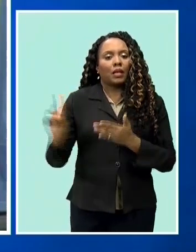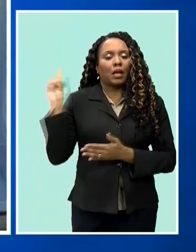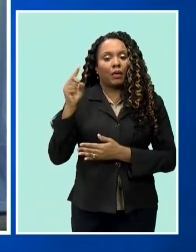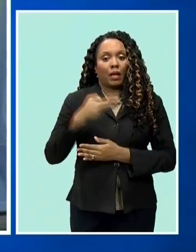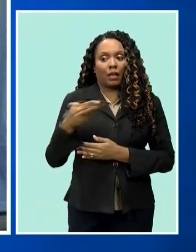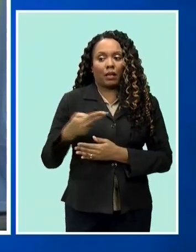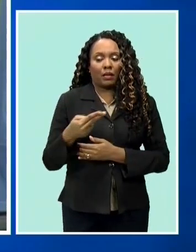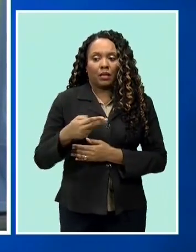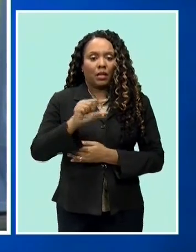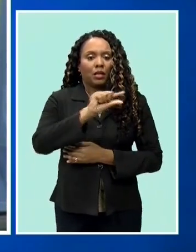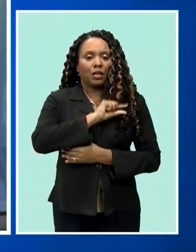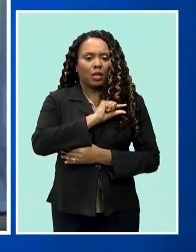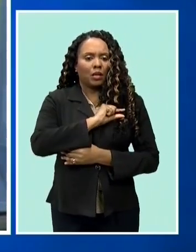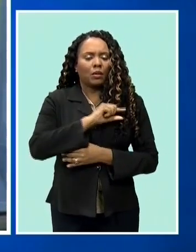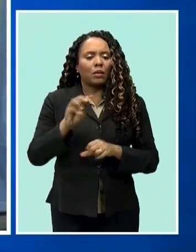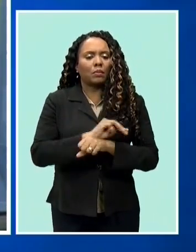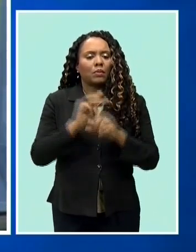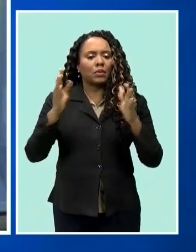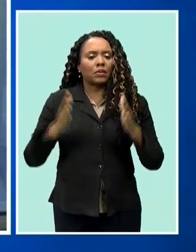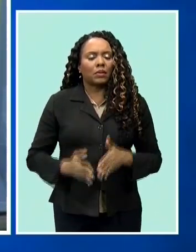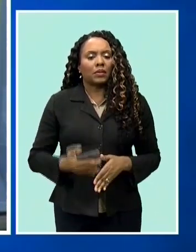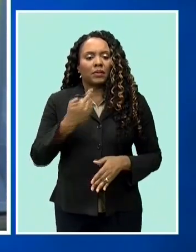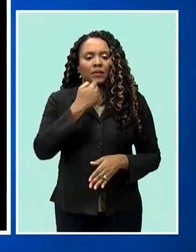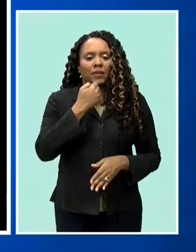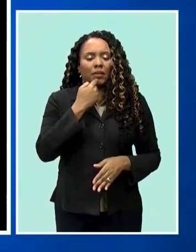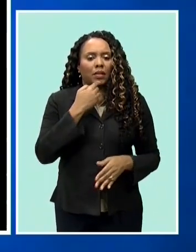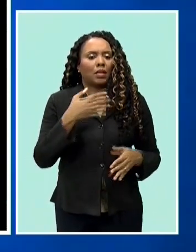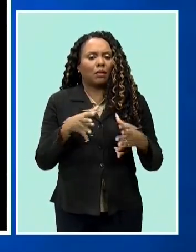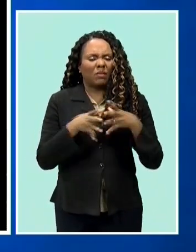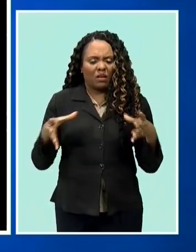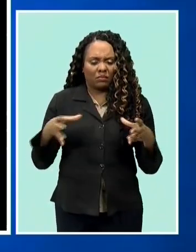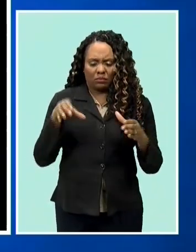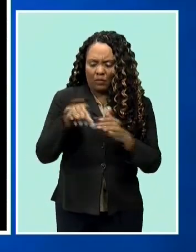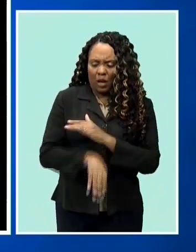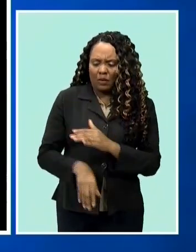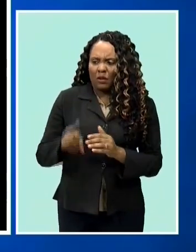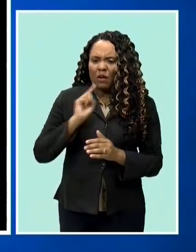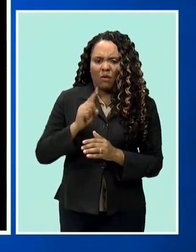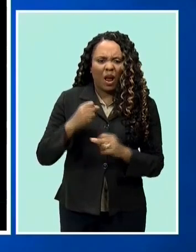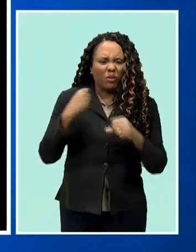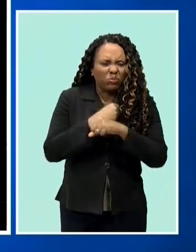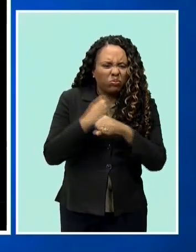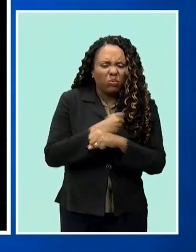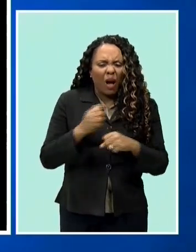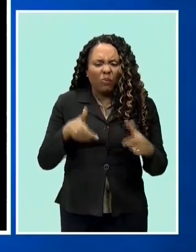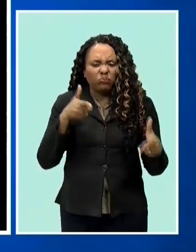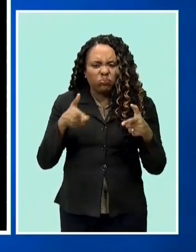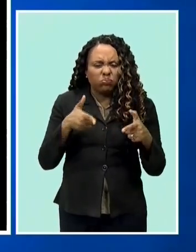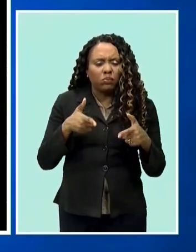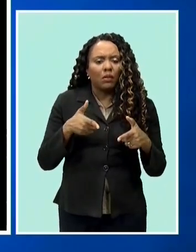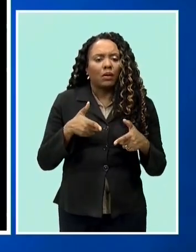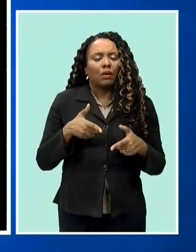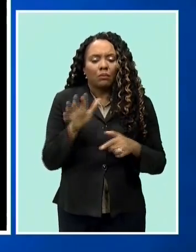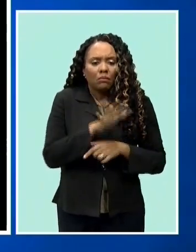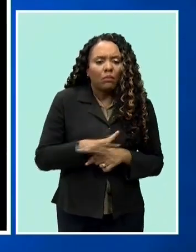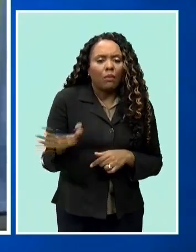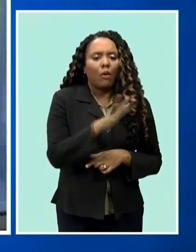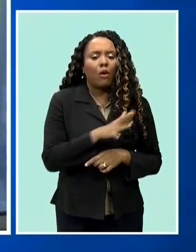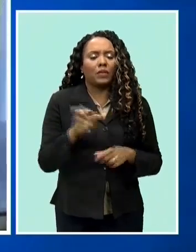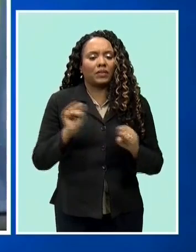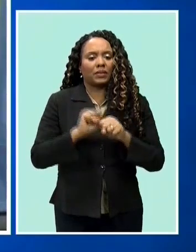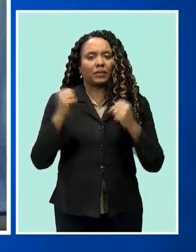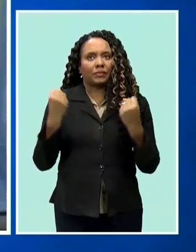Security Minister Kemraj Ramjatan stated that violent crimes continue to be perpetrated against all facets of society.